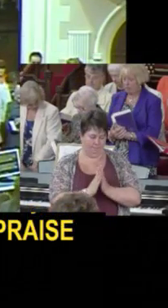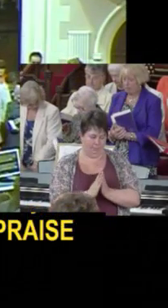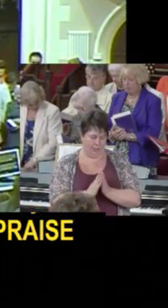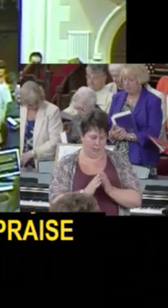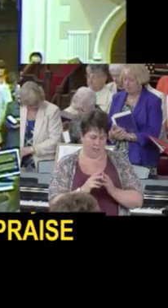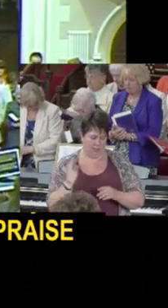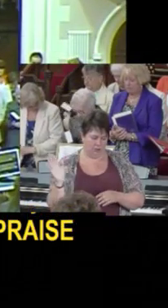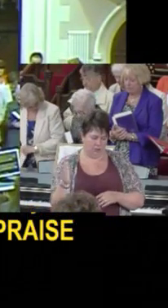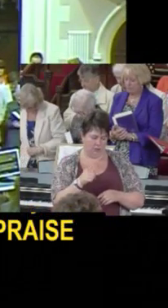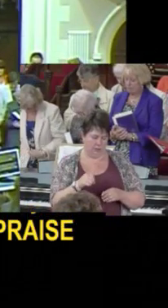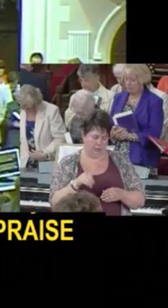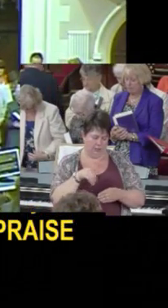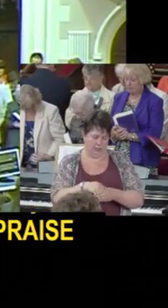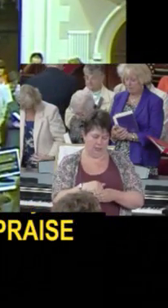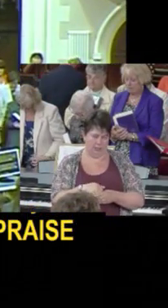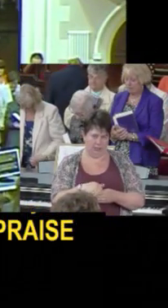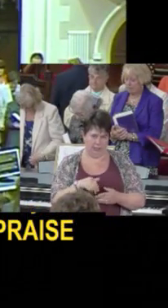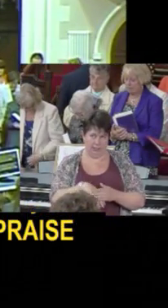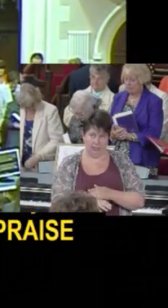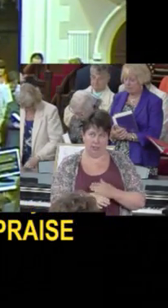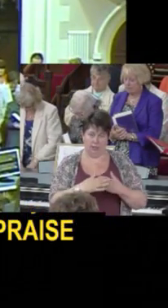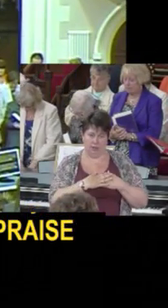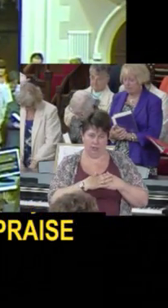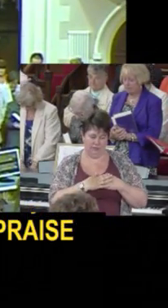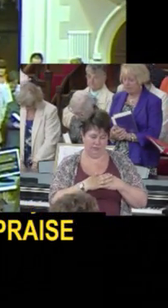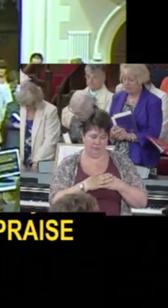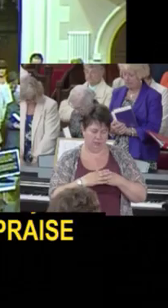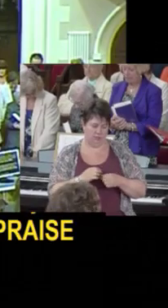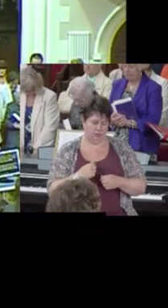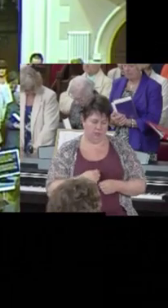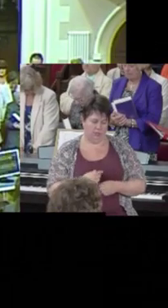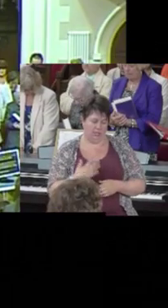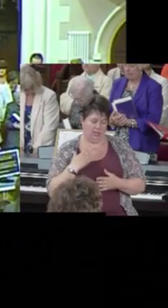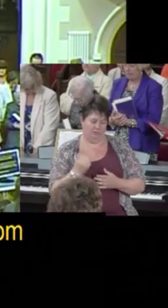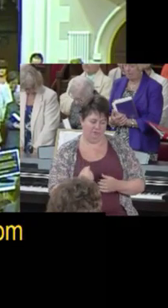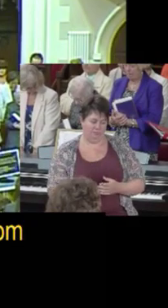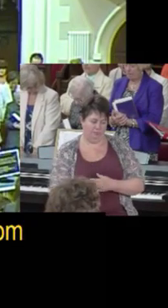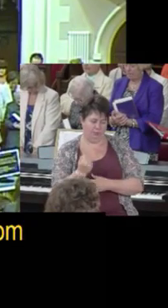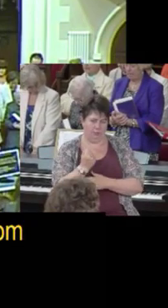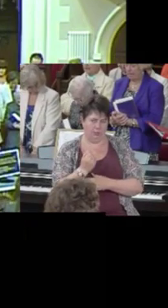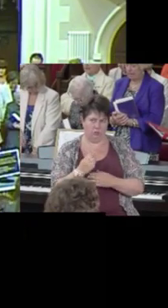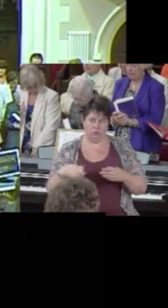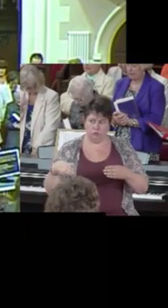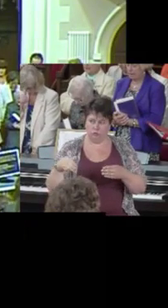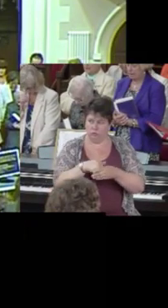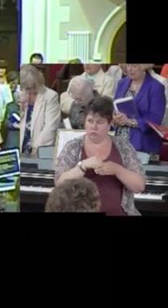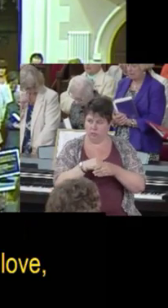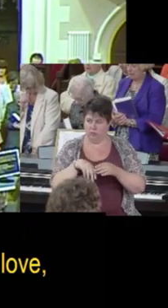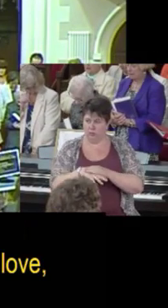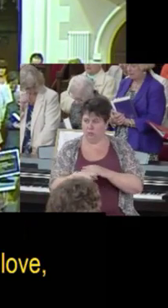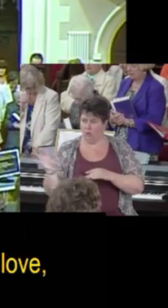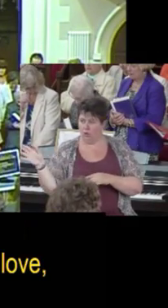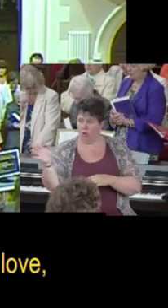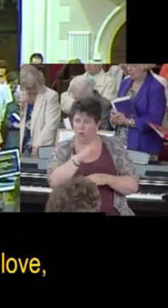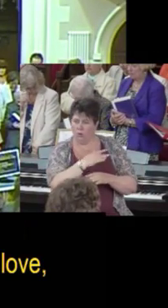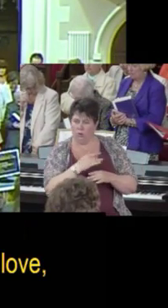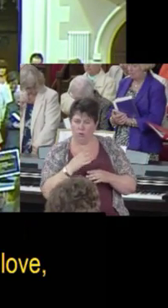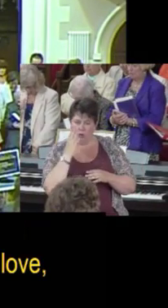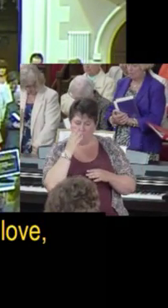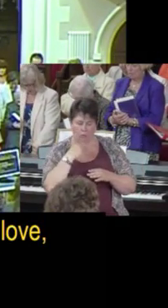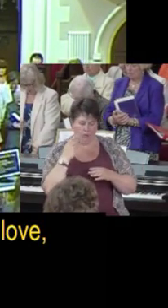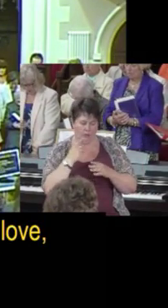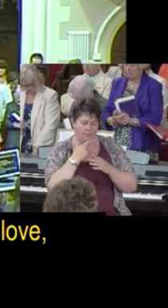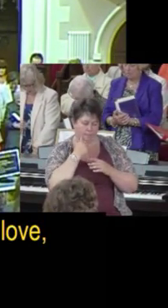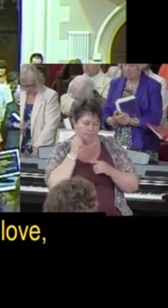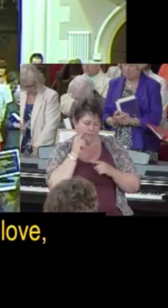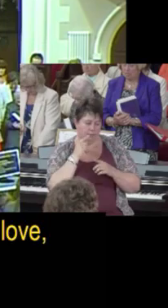Pray that you, being rooted and established in love, may have power together with all the Lord's holy people to